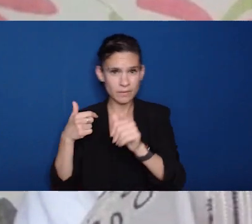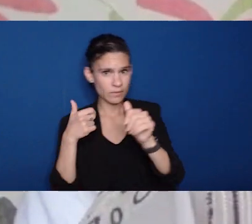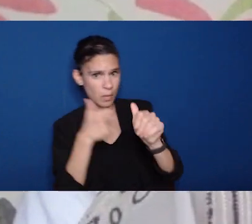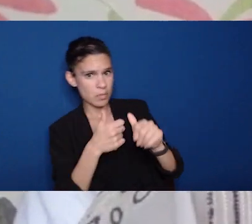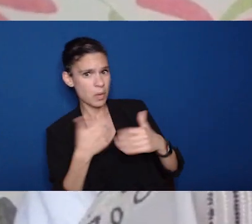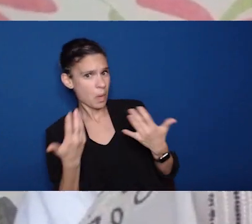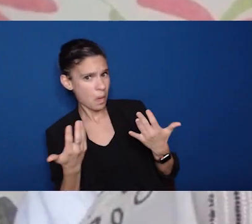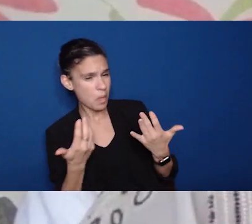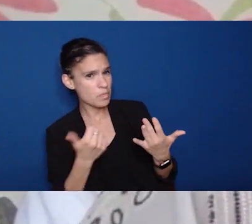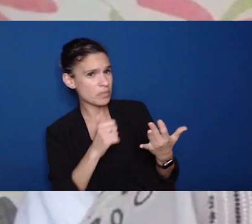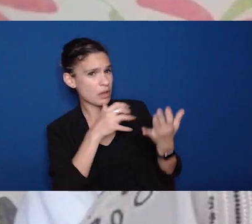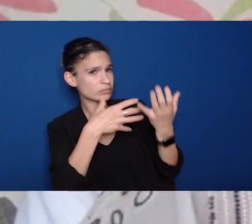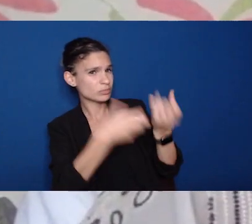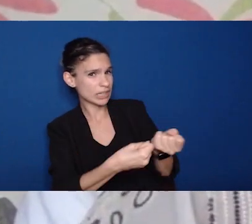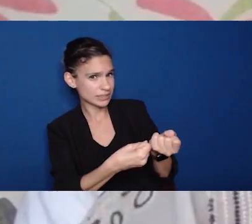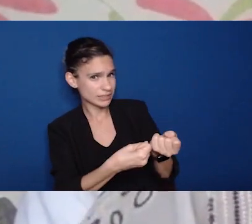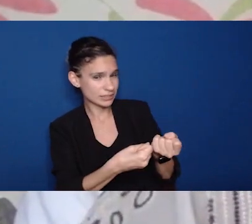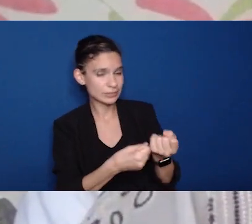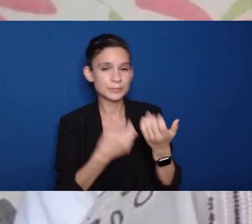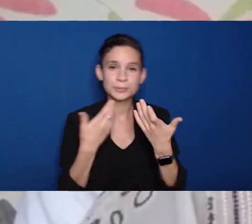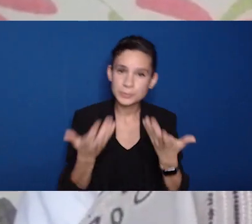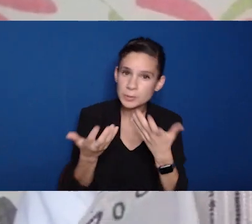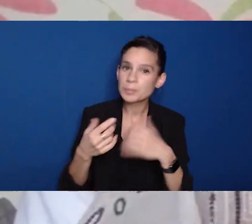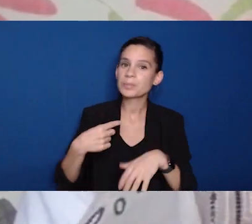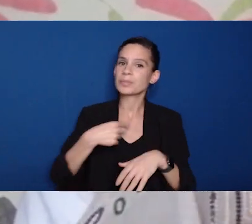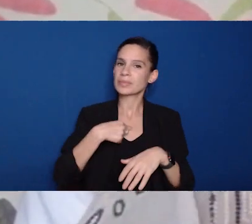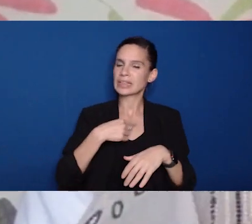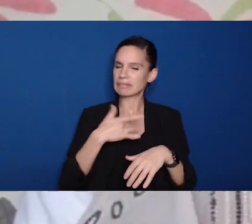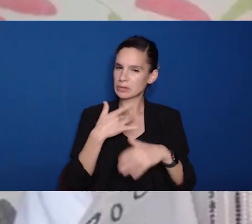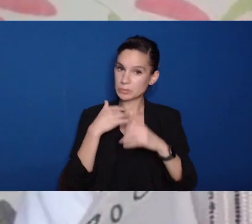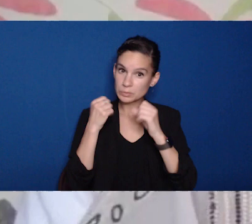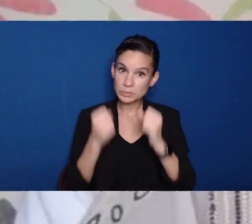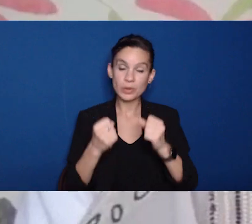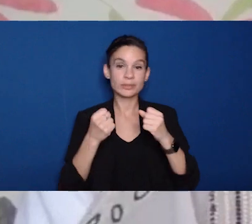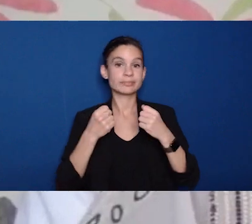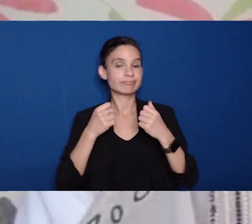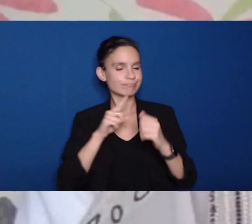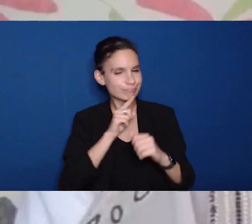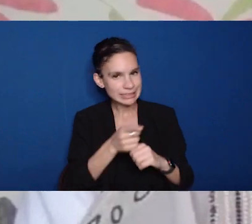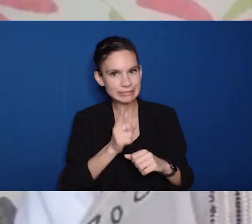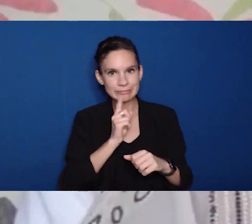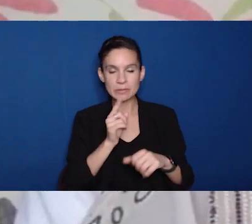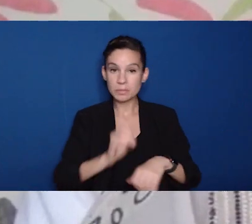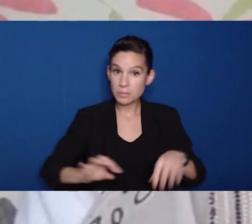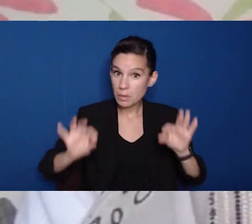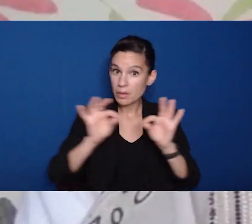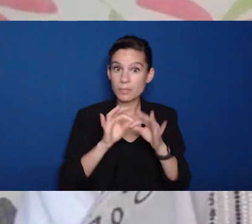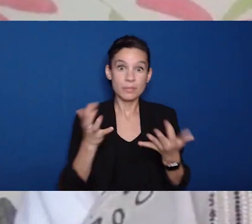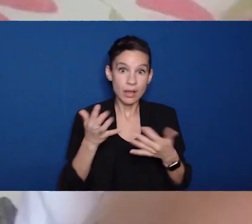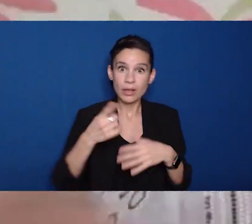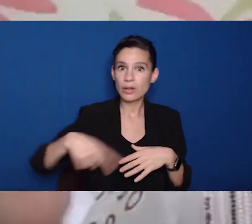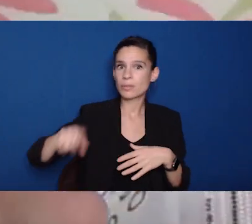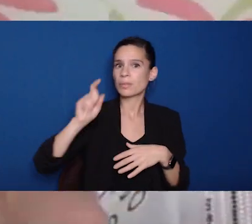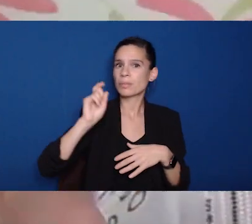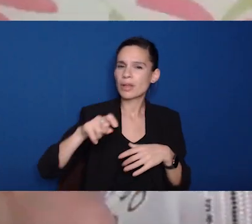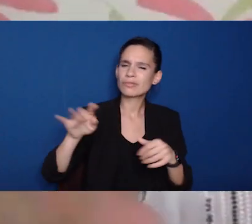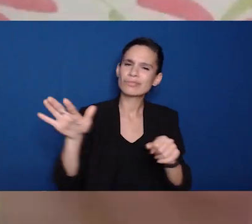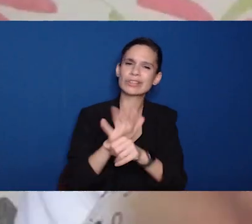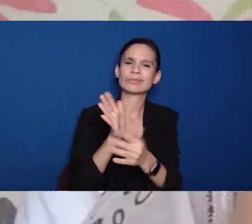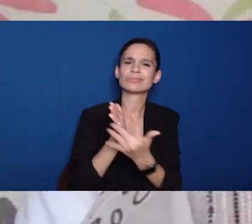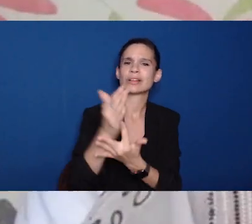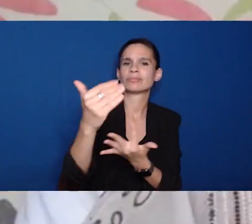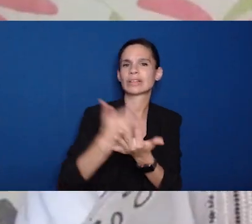there, or at some point lose trust in you. So I believe quite strongly that it's important to be exceptionally